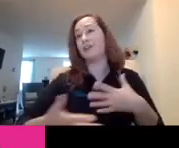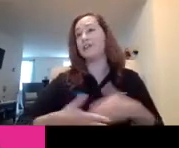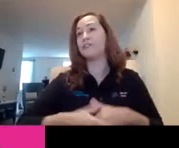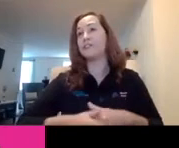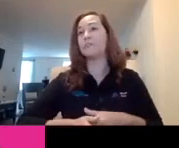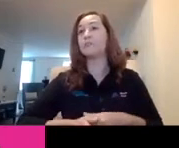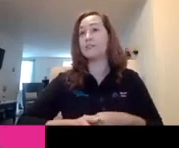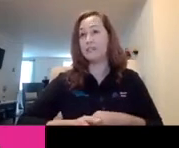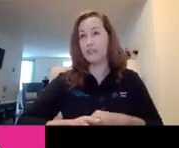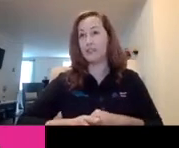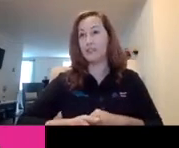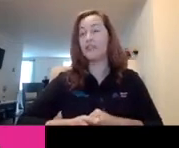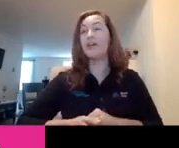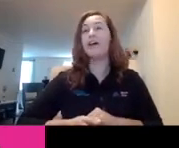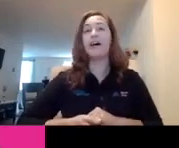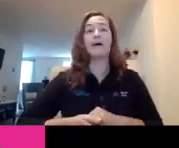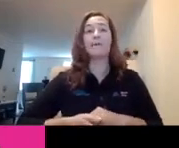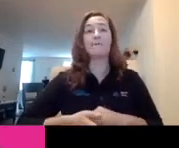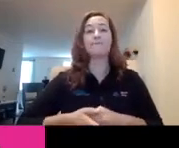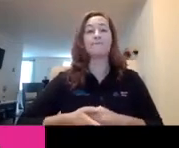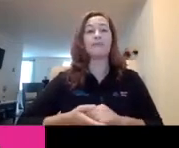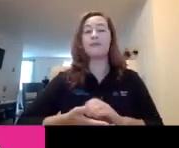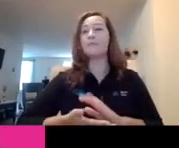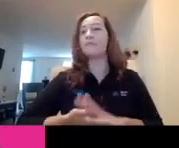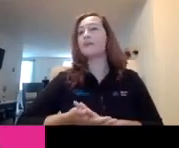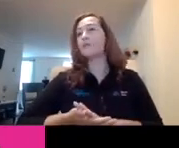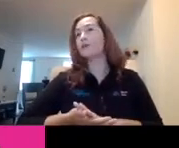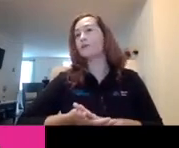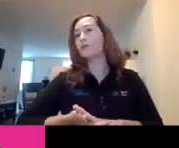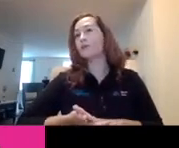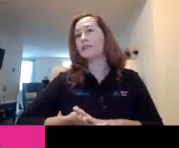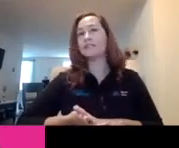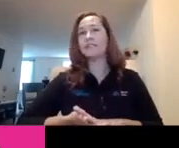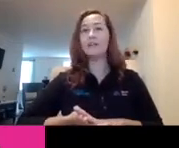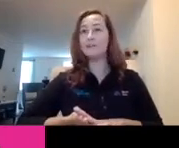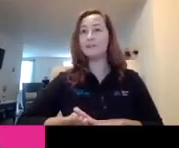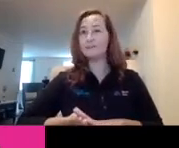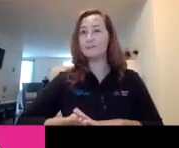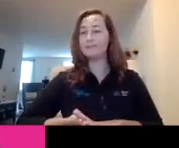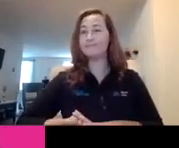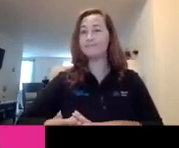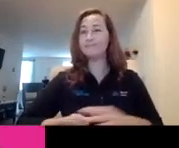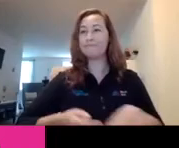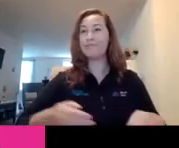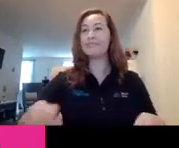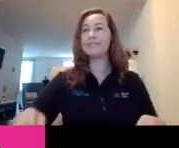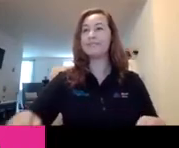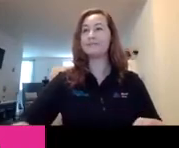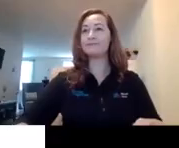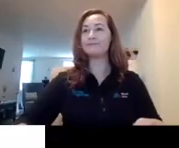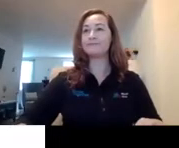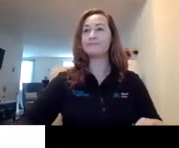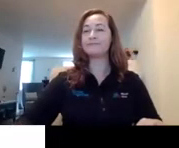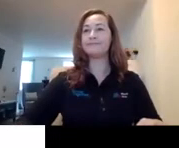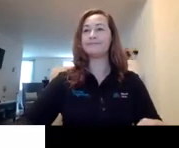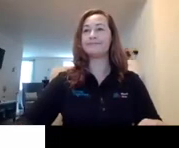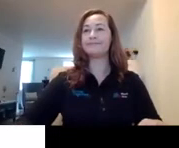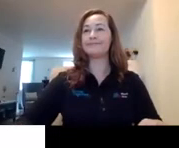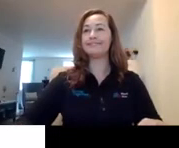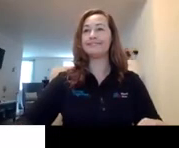the end of the presentation. Mary, can we go to the next slide, please?